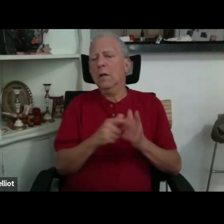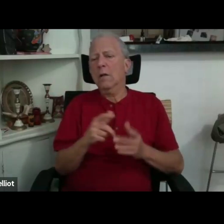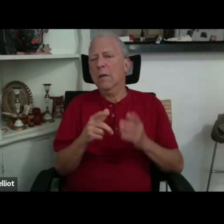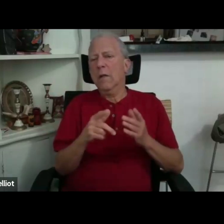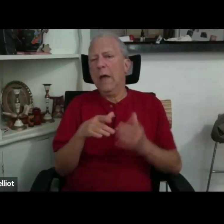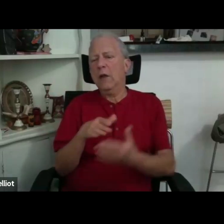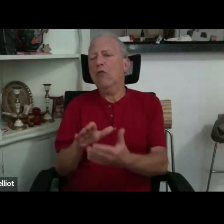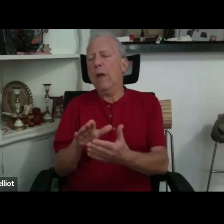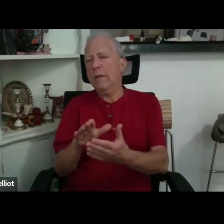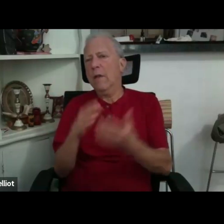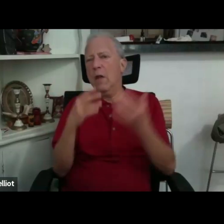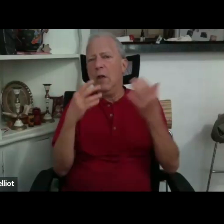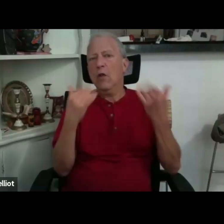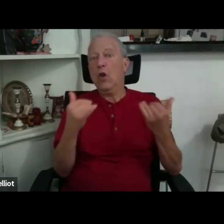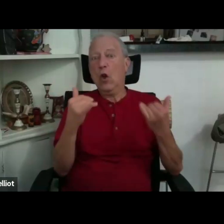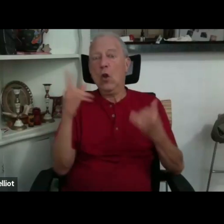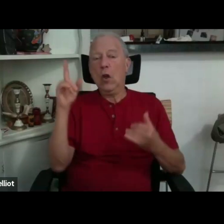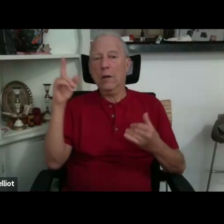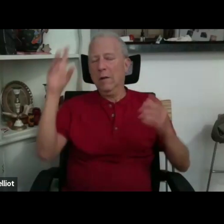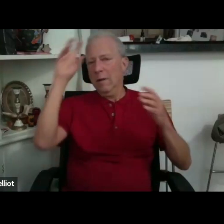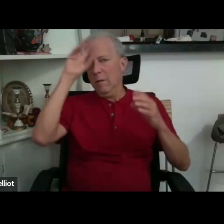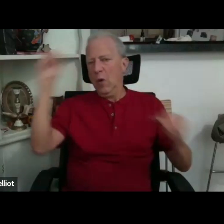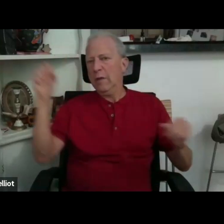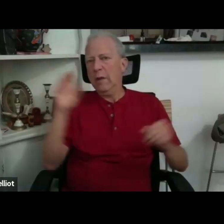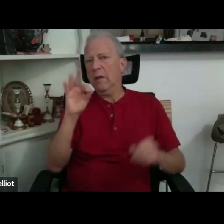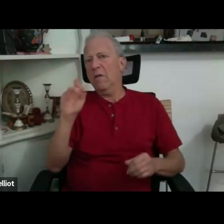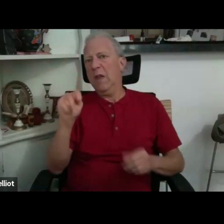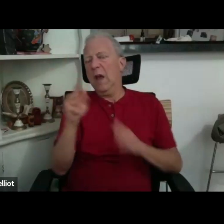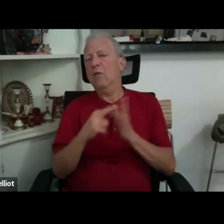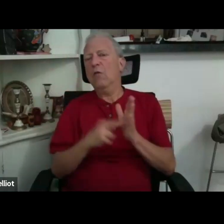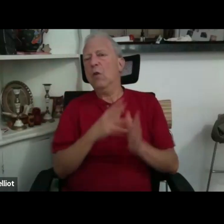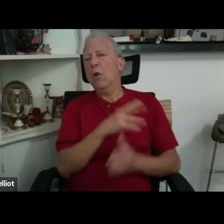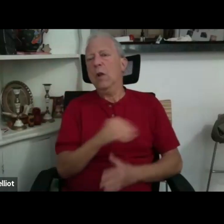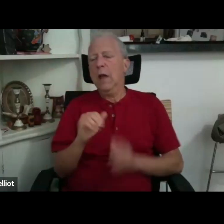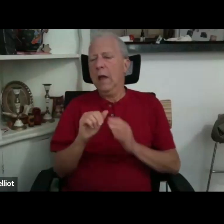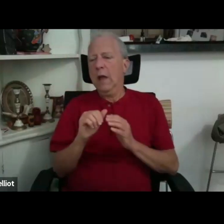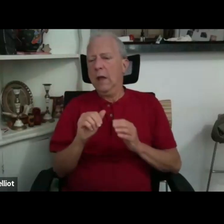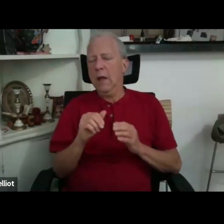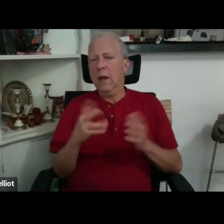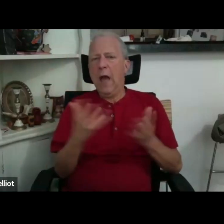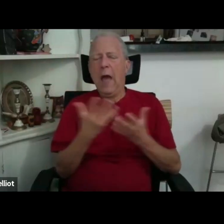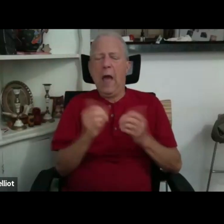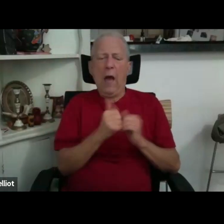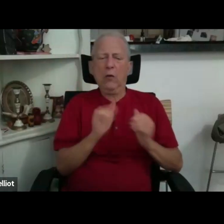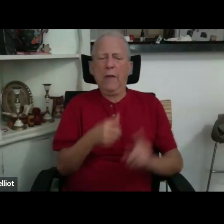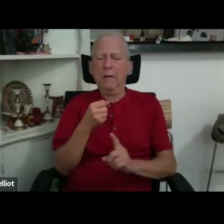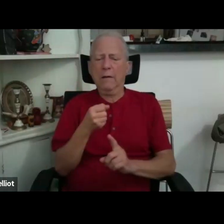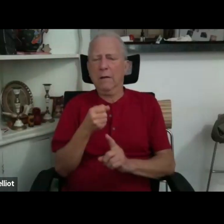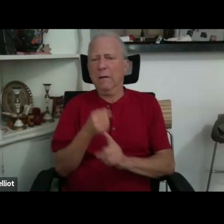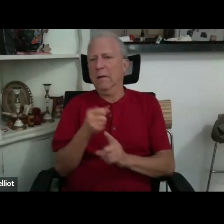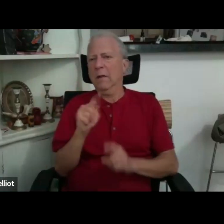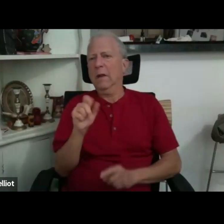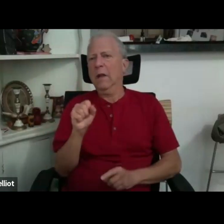fiat rule? And two, where have the courts assigned the burden of proof on the TSO determination, to the government or the org?